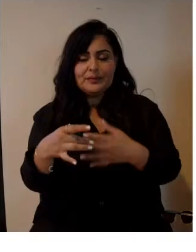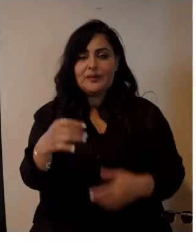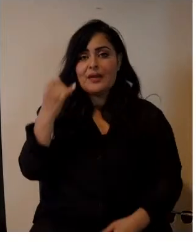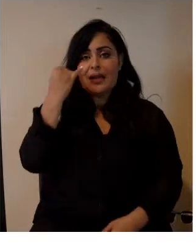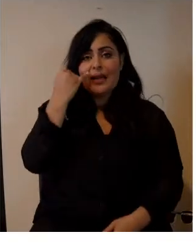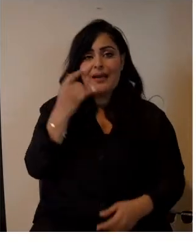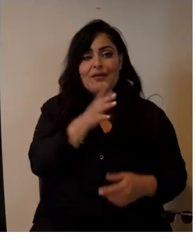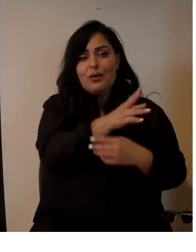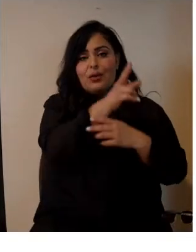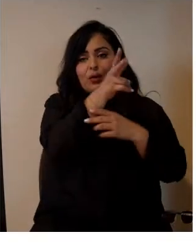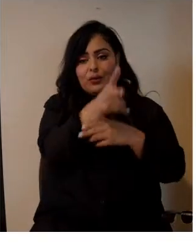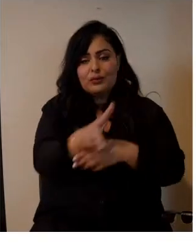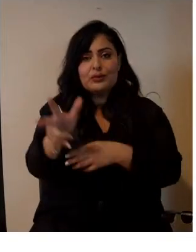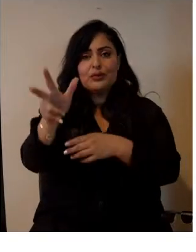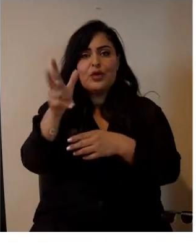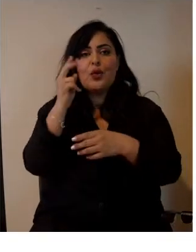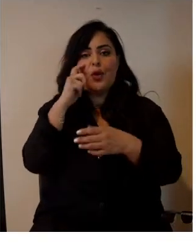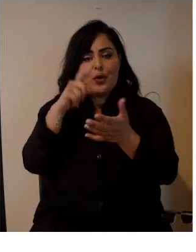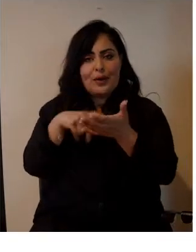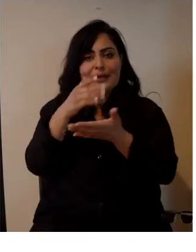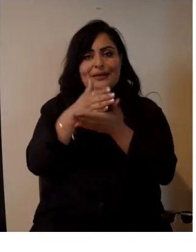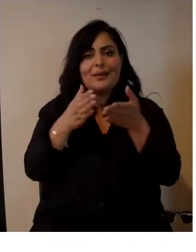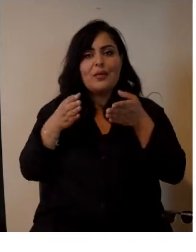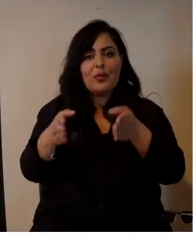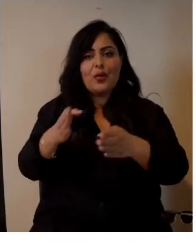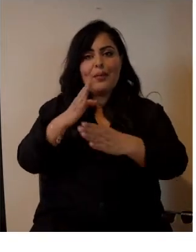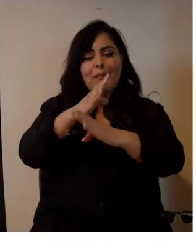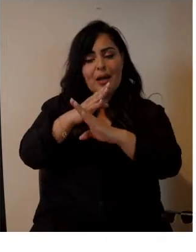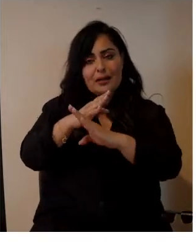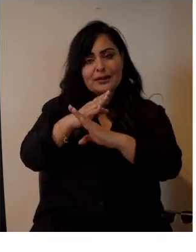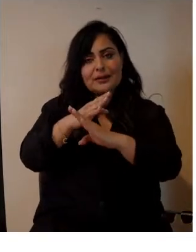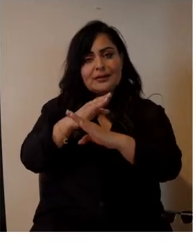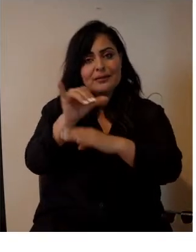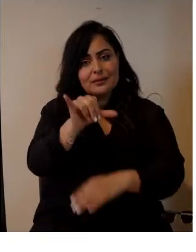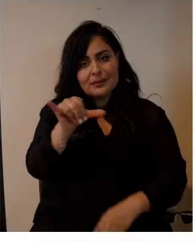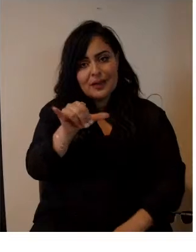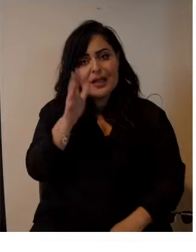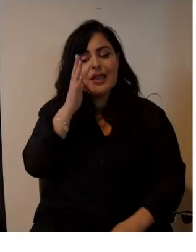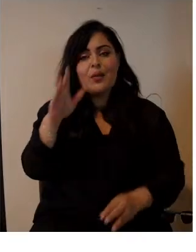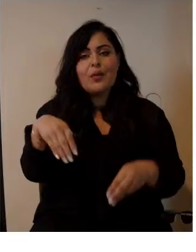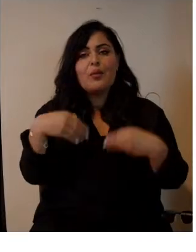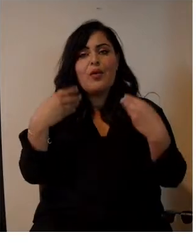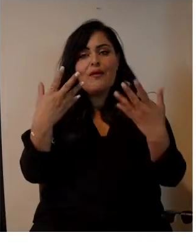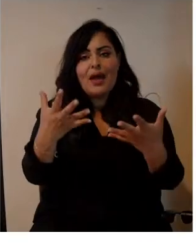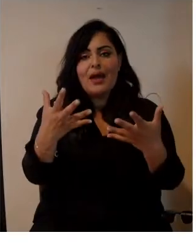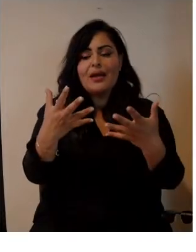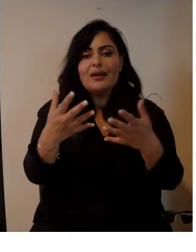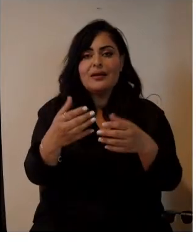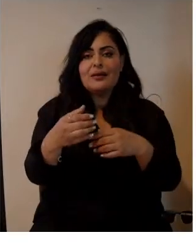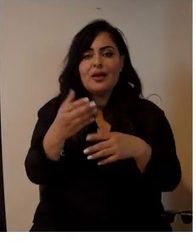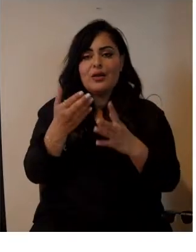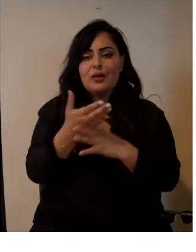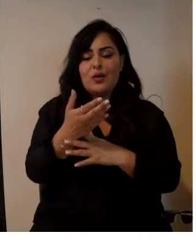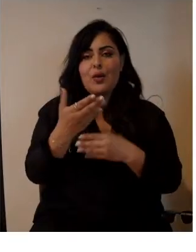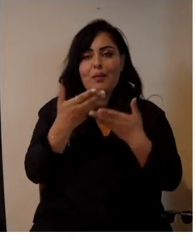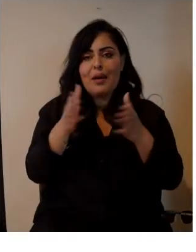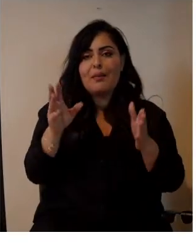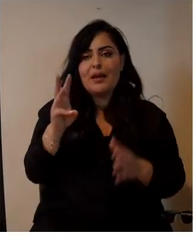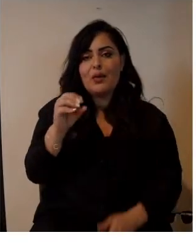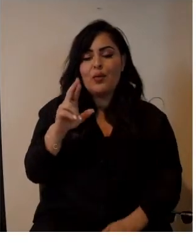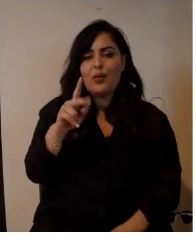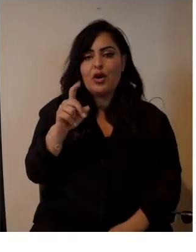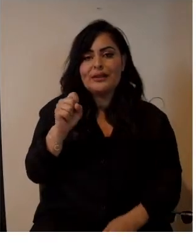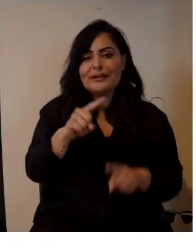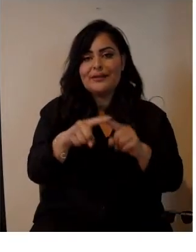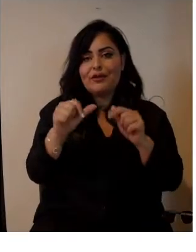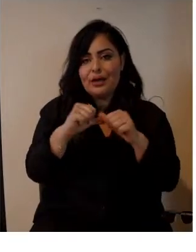this area, you are going to come to roadblocks. Those are going to eventually be continue to be provided by Public Works agencies